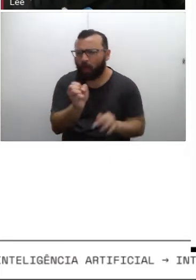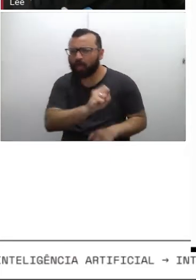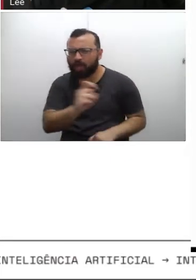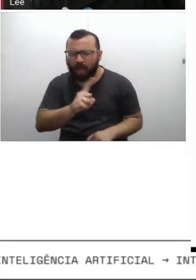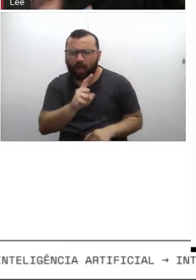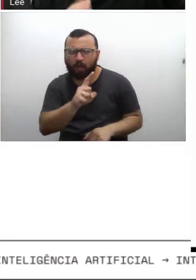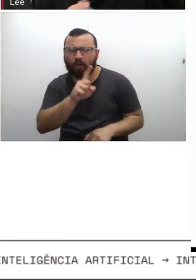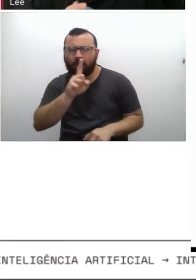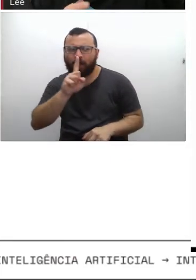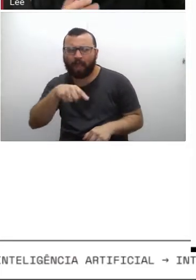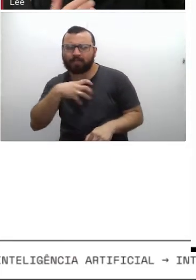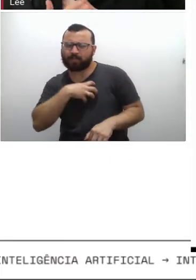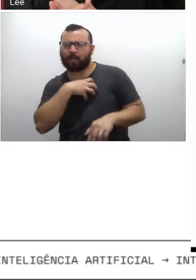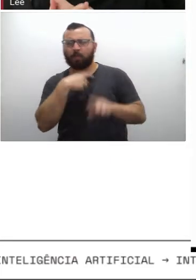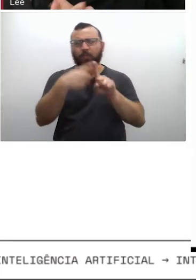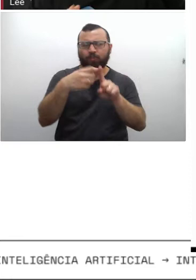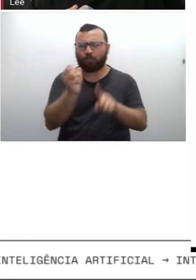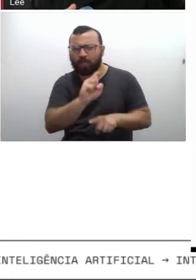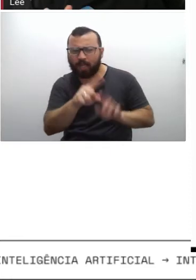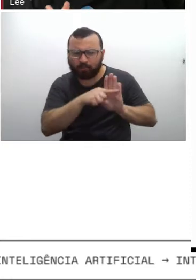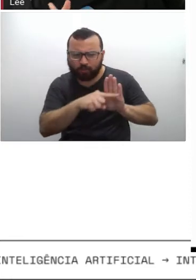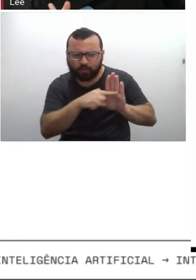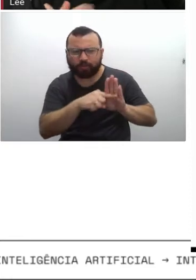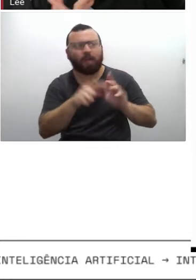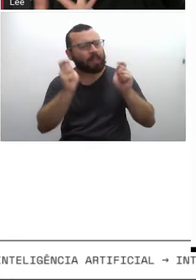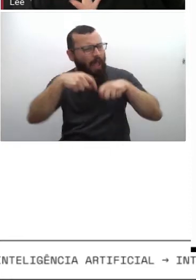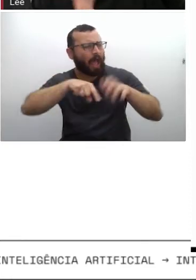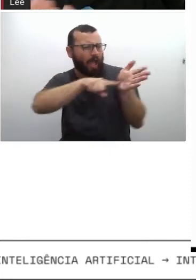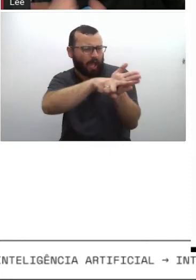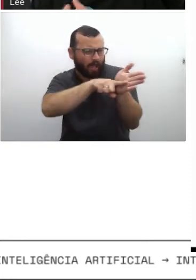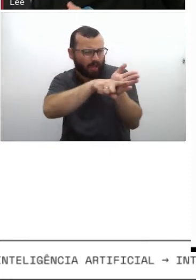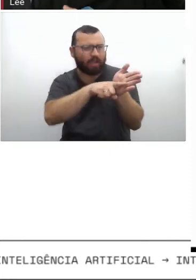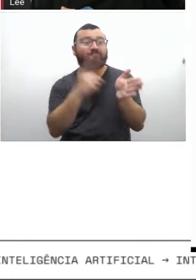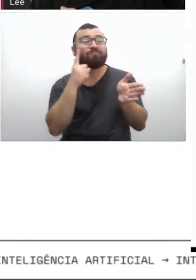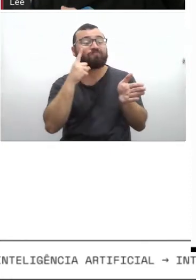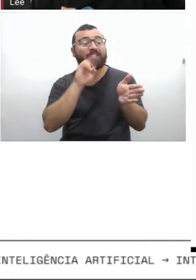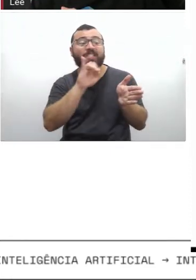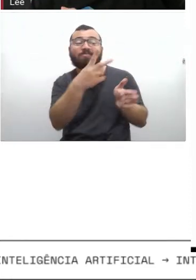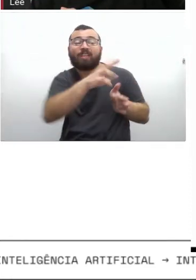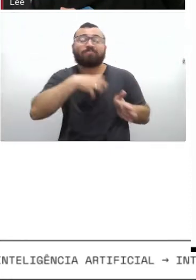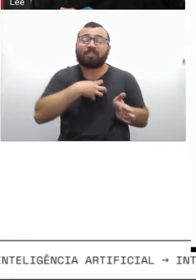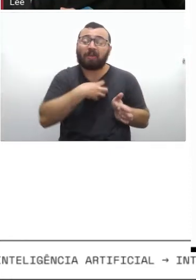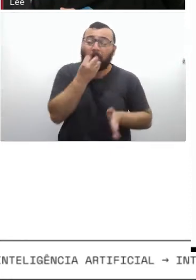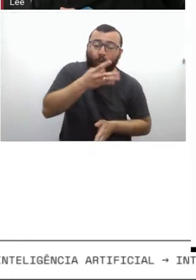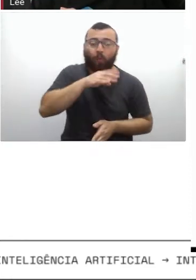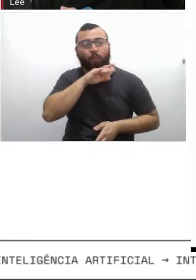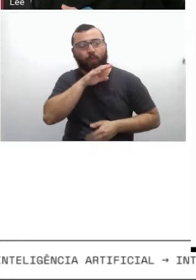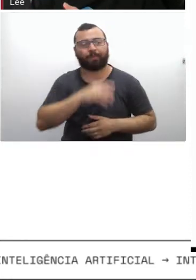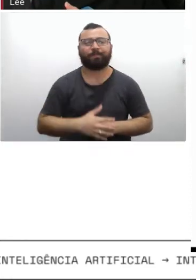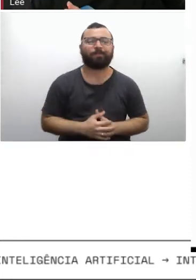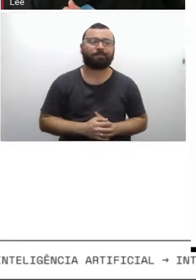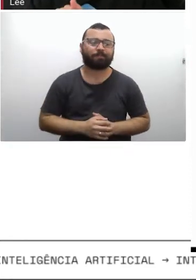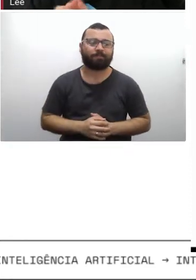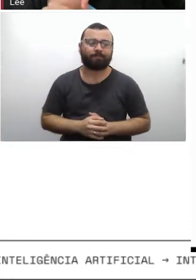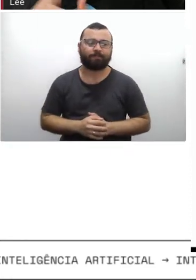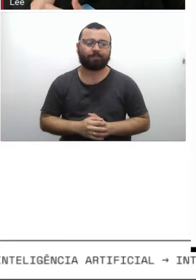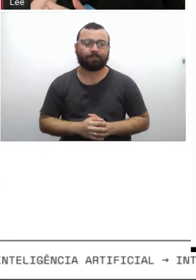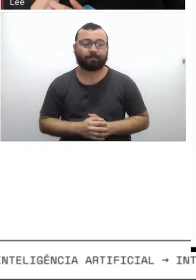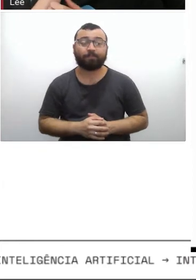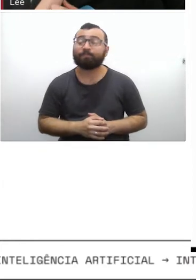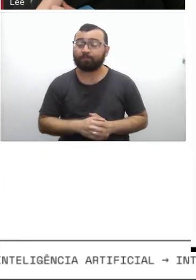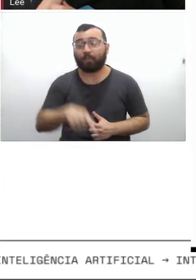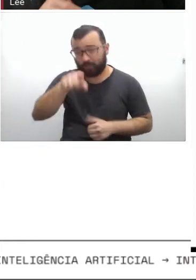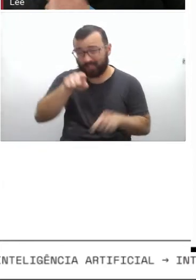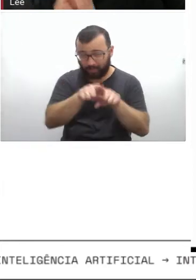or -1 to figure out like if the sentiment was good or bad. You want to